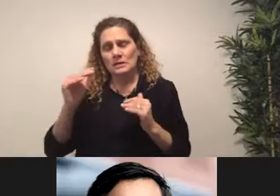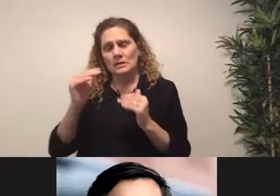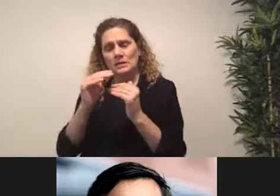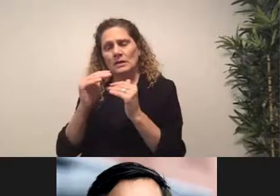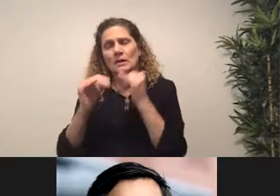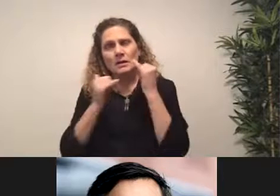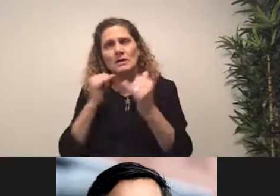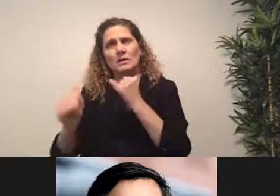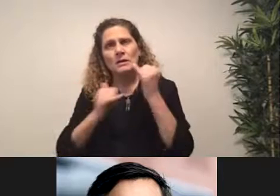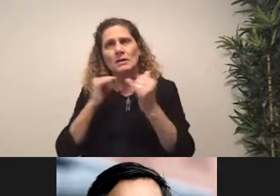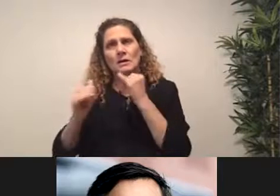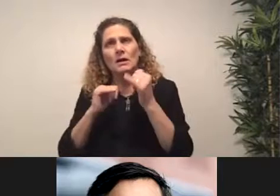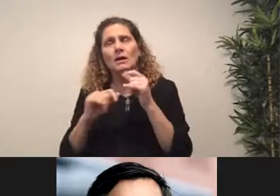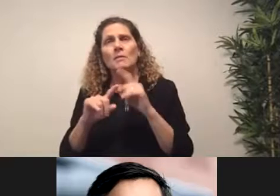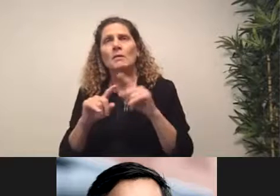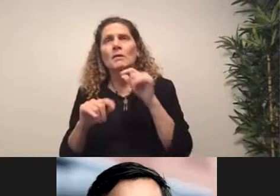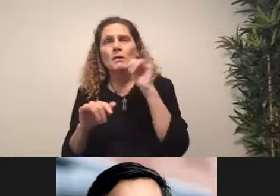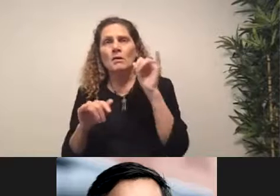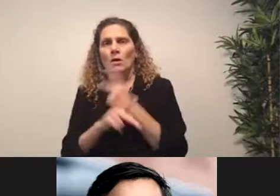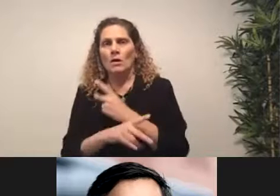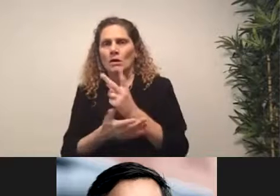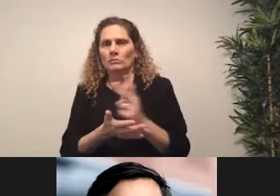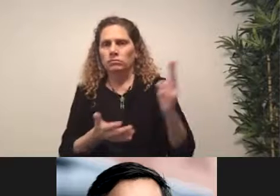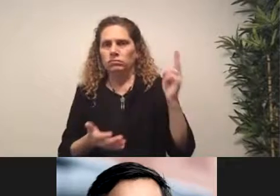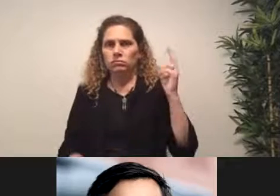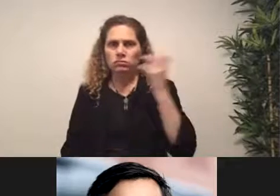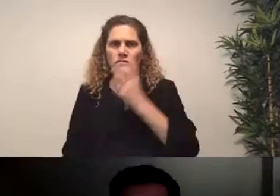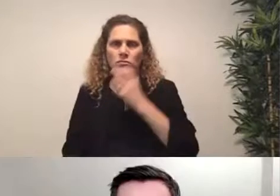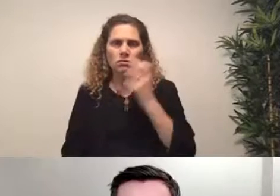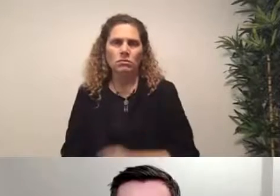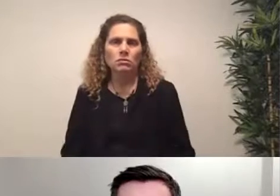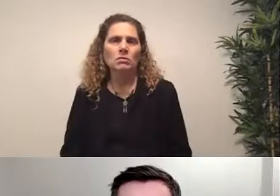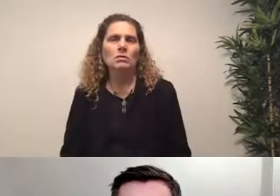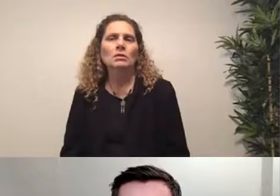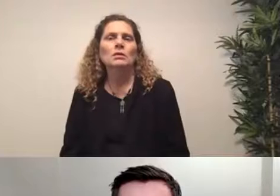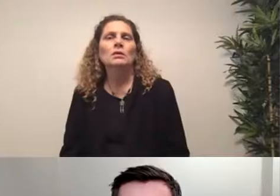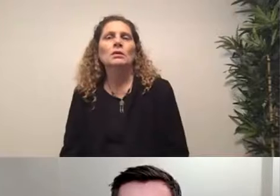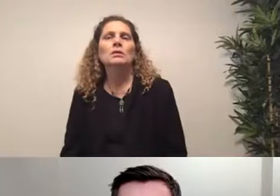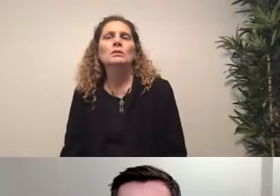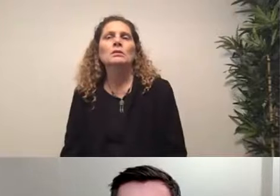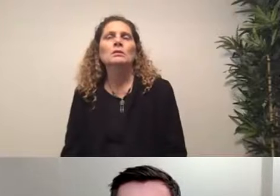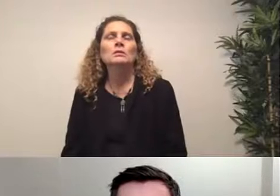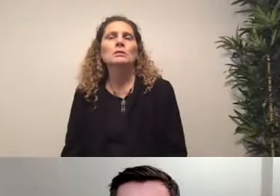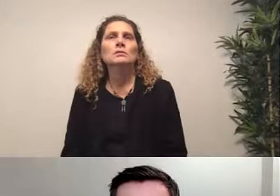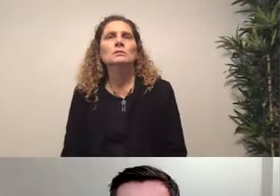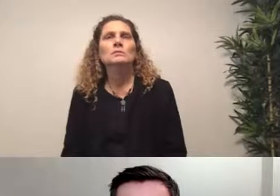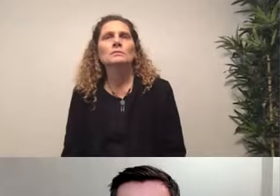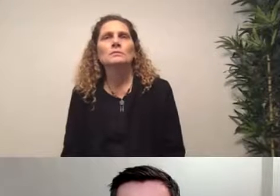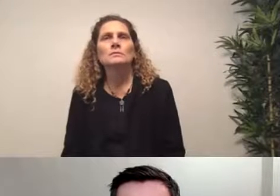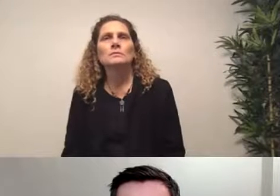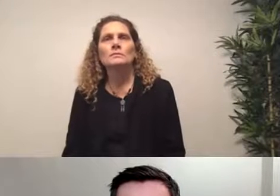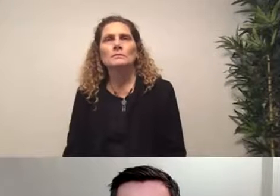We have a series of questions from Sharon Bajenda at CBS 58. The first is for Dr. Weston and Mayor Barrett. On Tuesday,